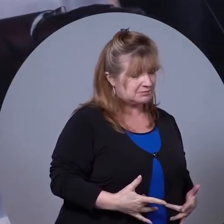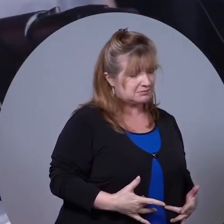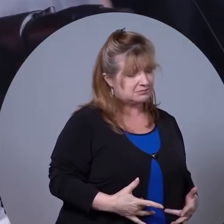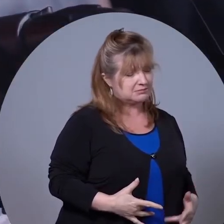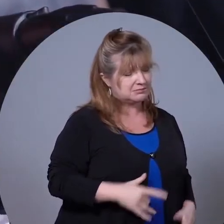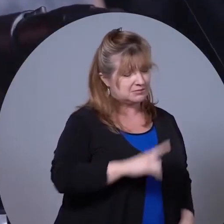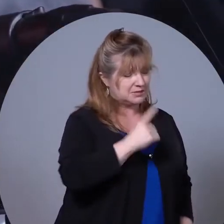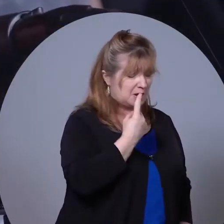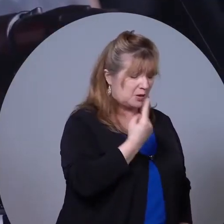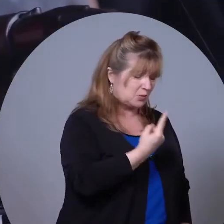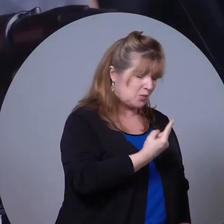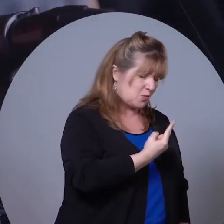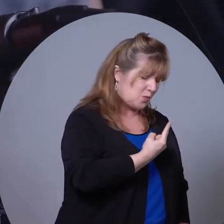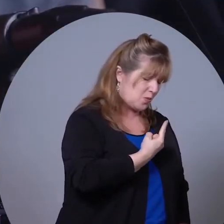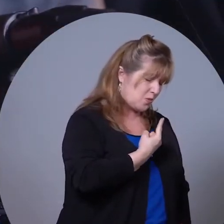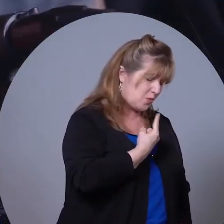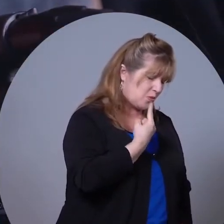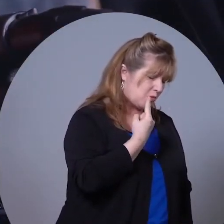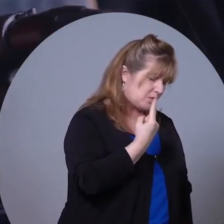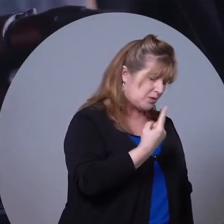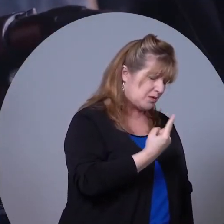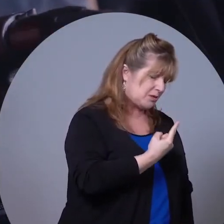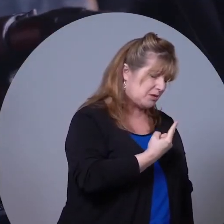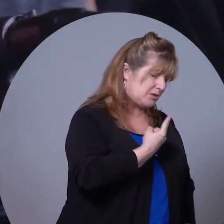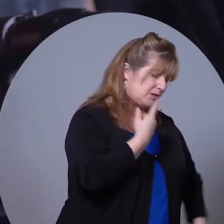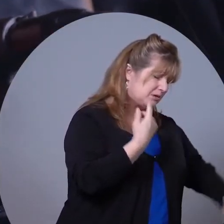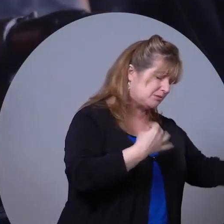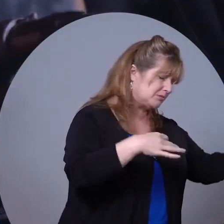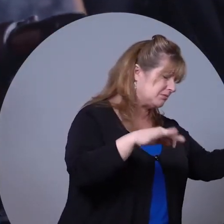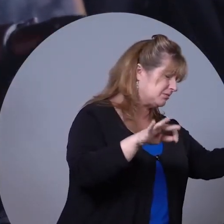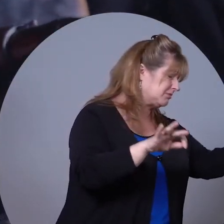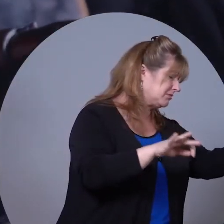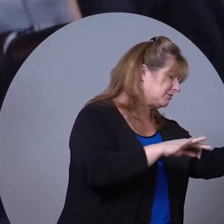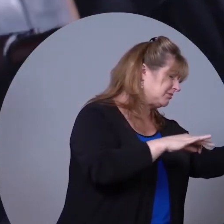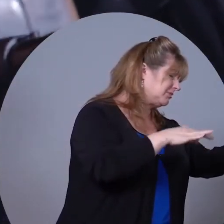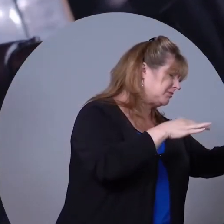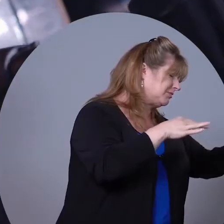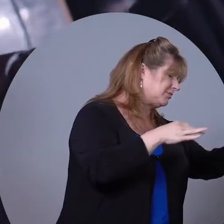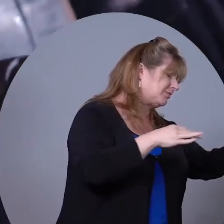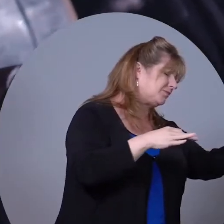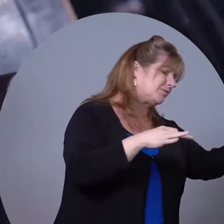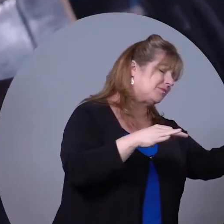sung. But then I close my